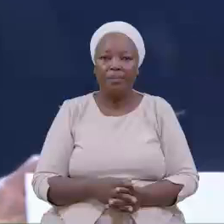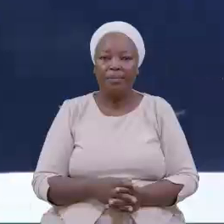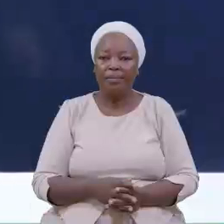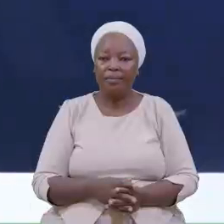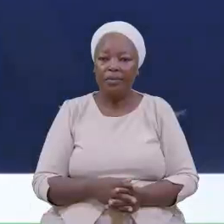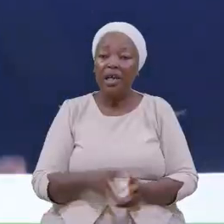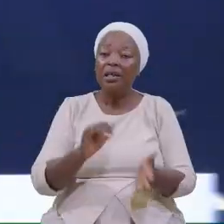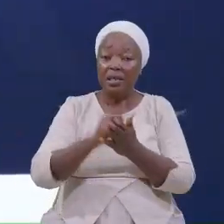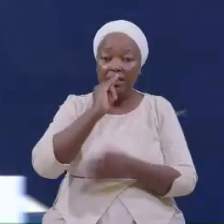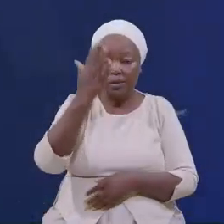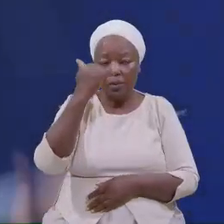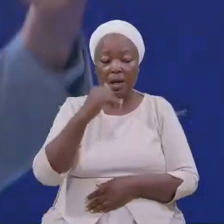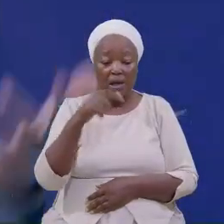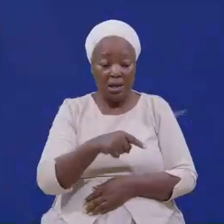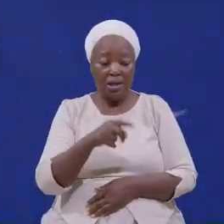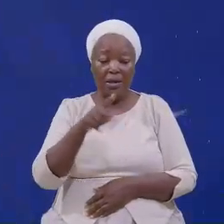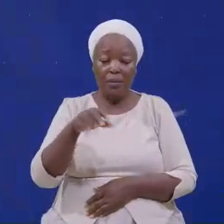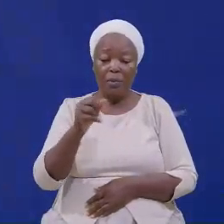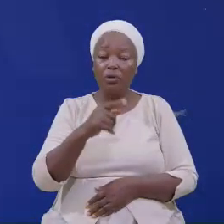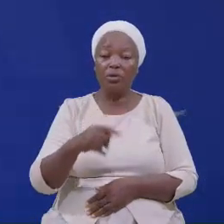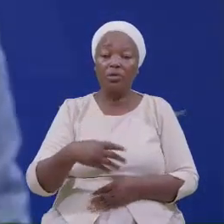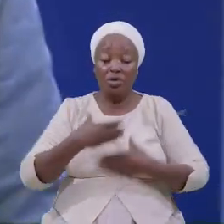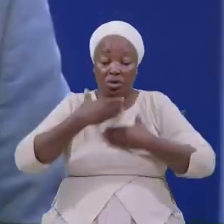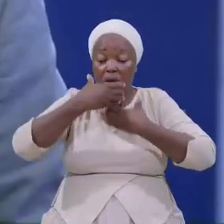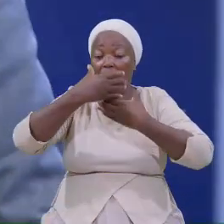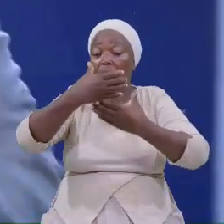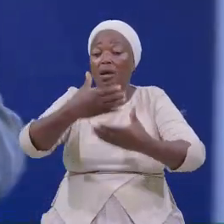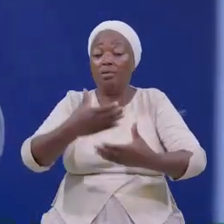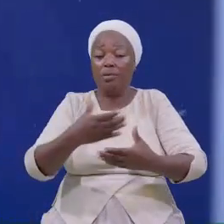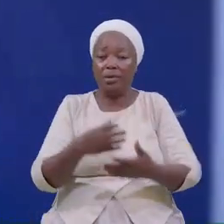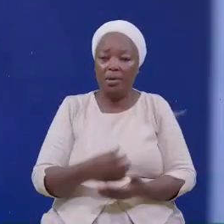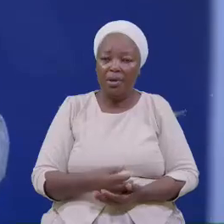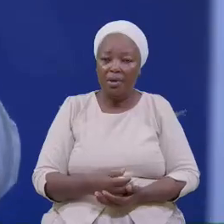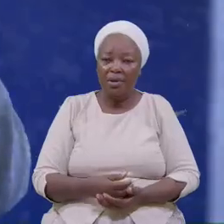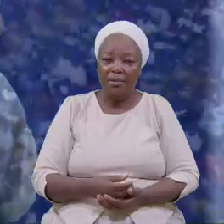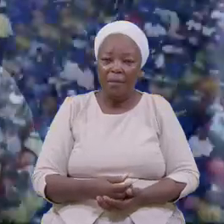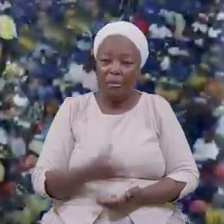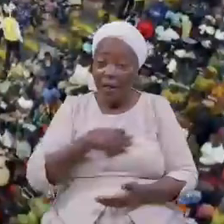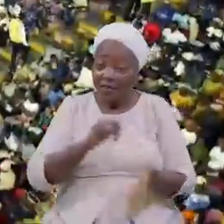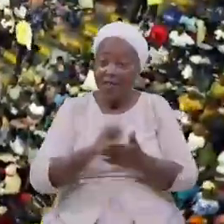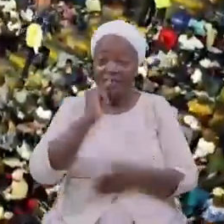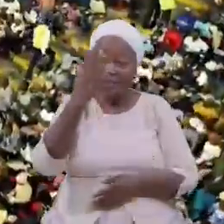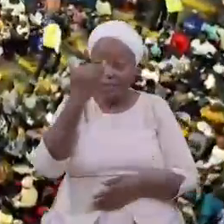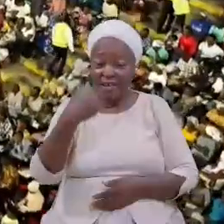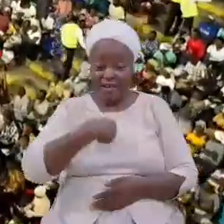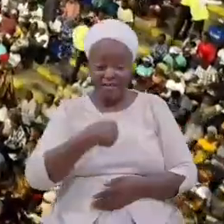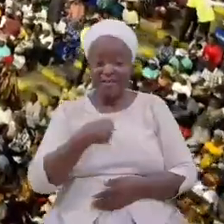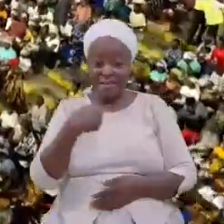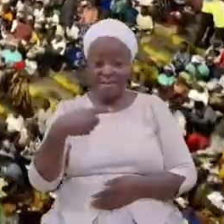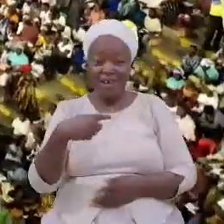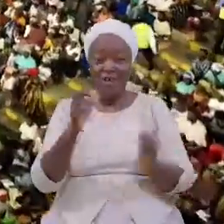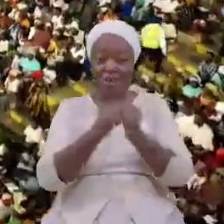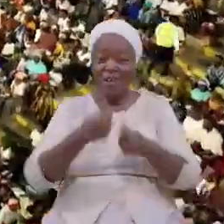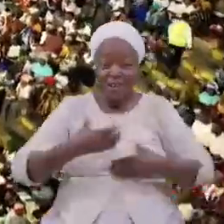That's why he said with a loud voice. And that's why I say with a